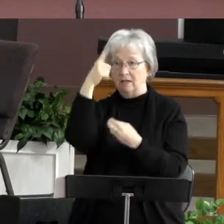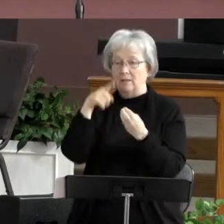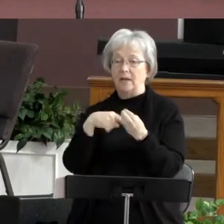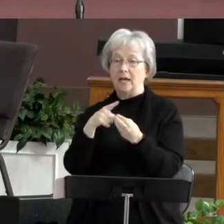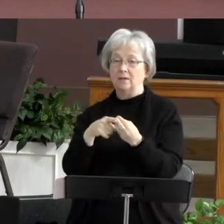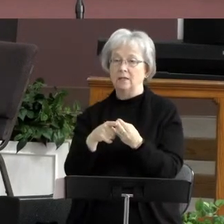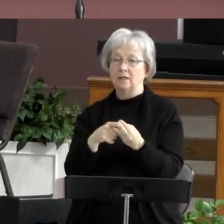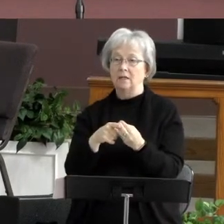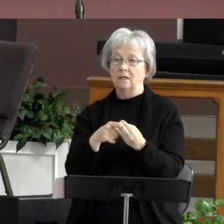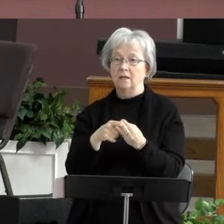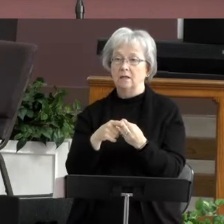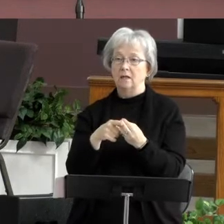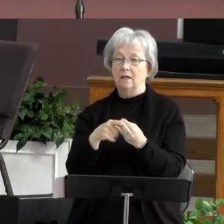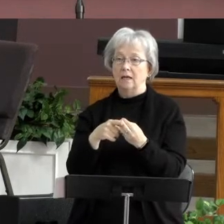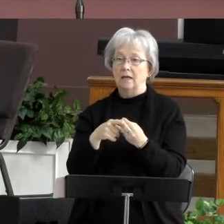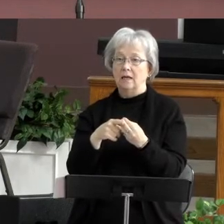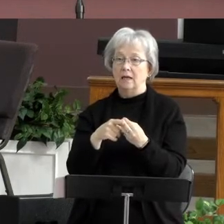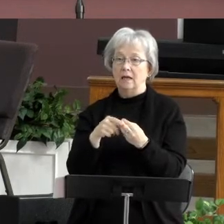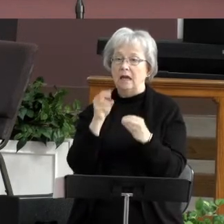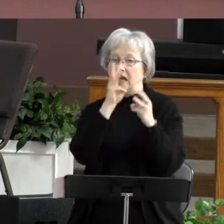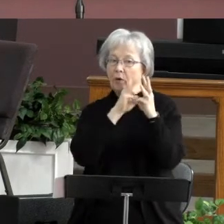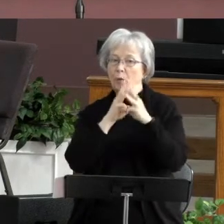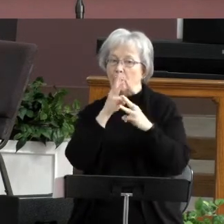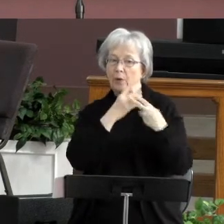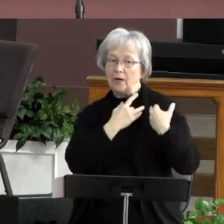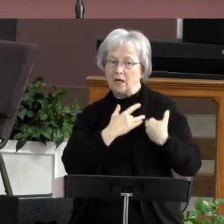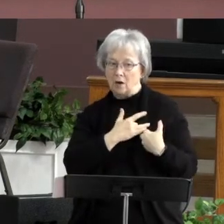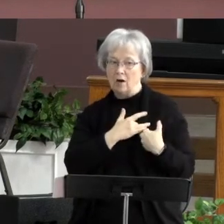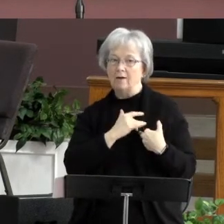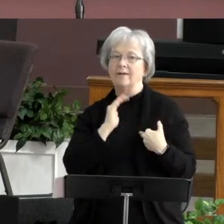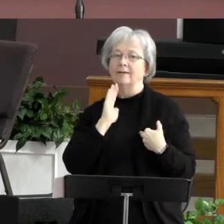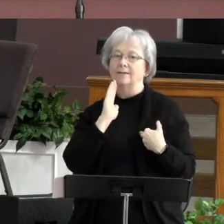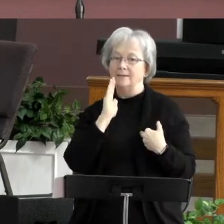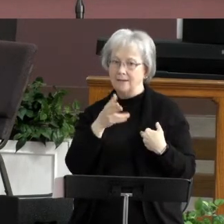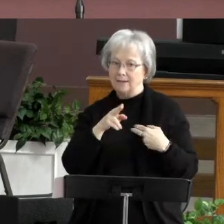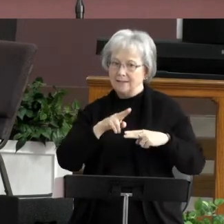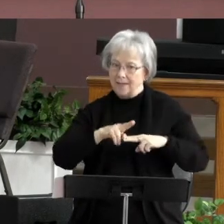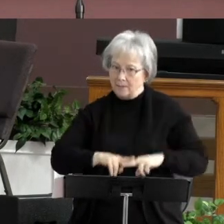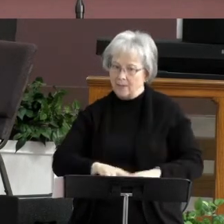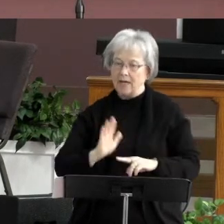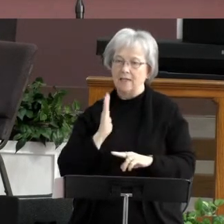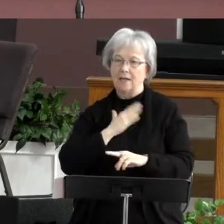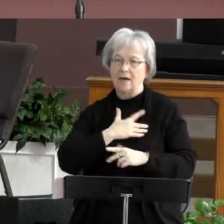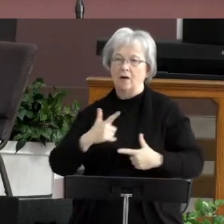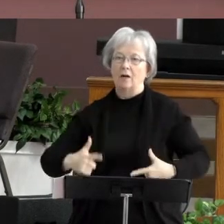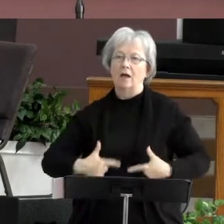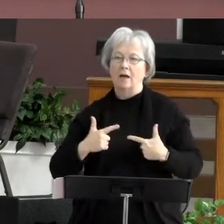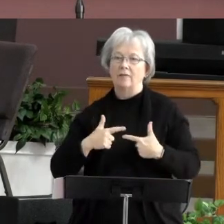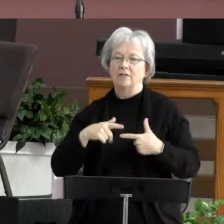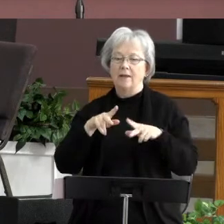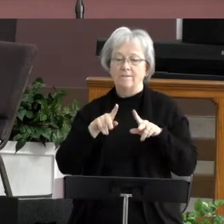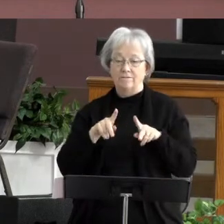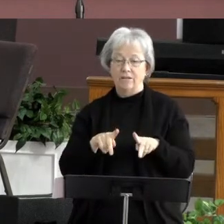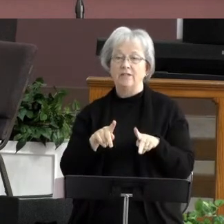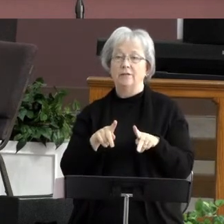While an anxious heart does impact our lives, physically even,